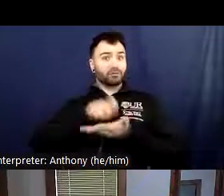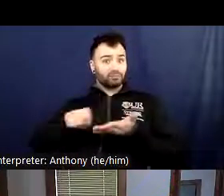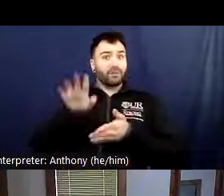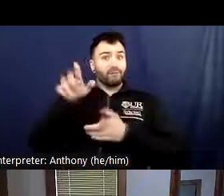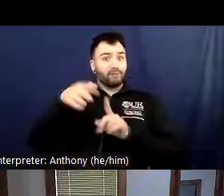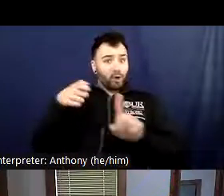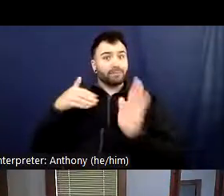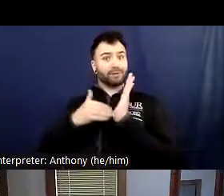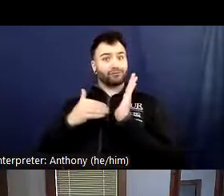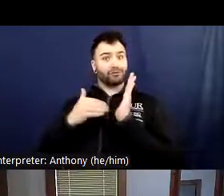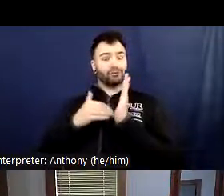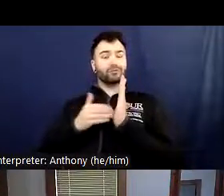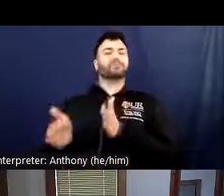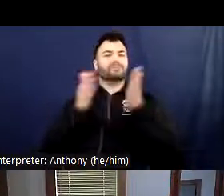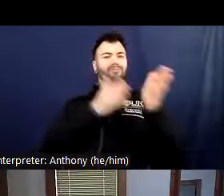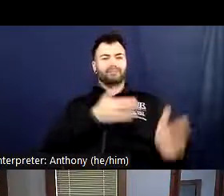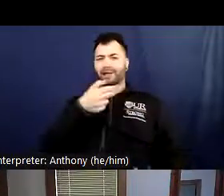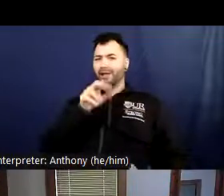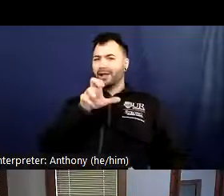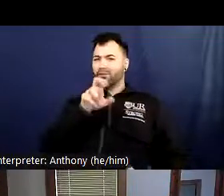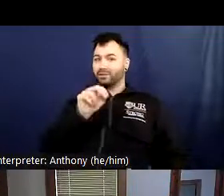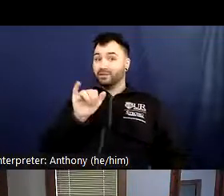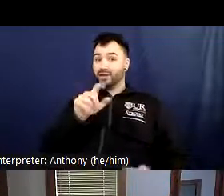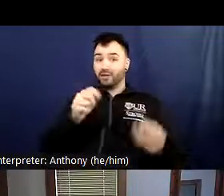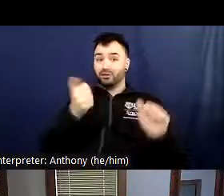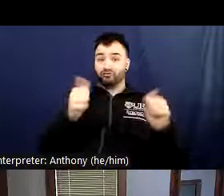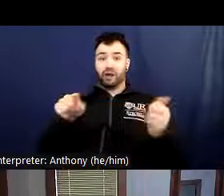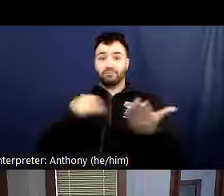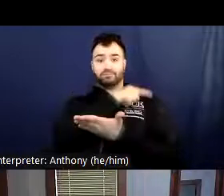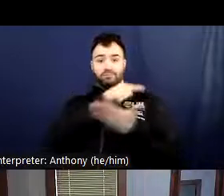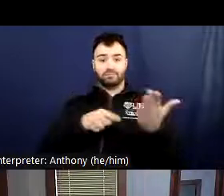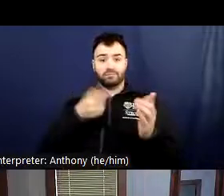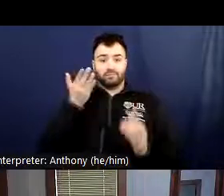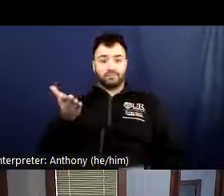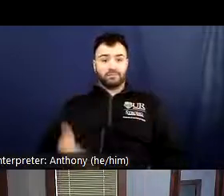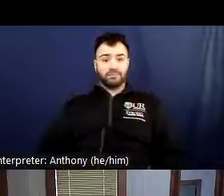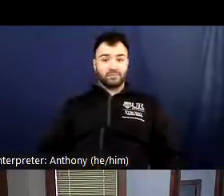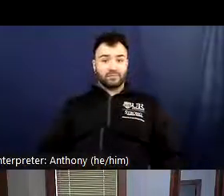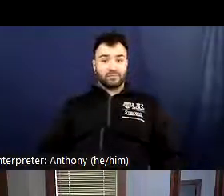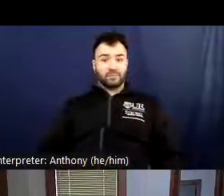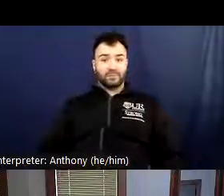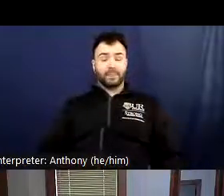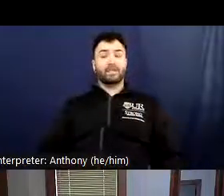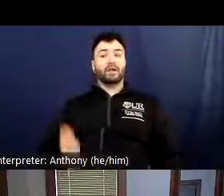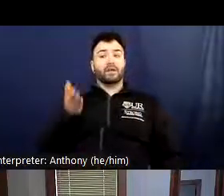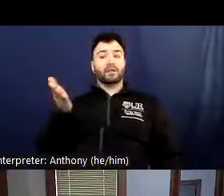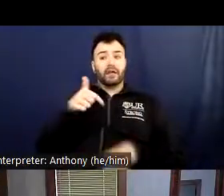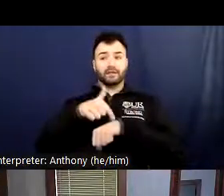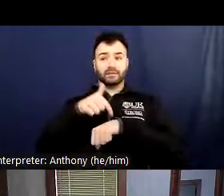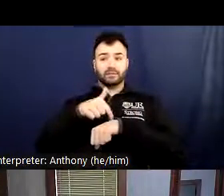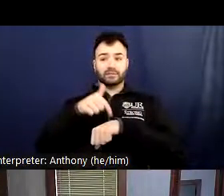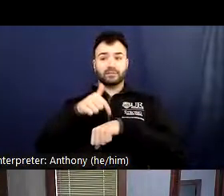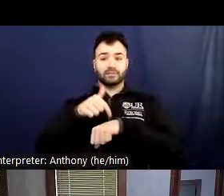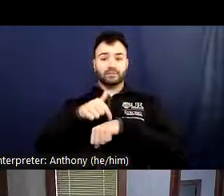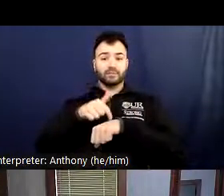the doctors actually helped with this lawsuits, and they actually were given a reprieve for a short period of time.